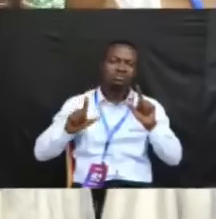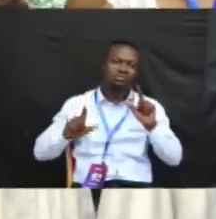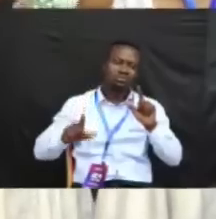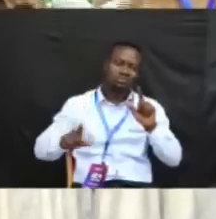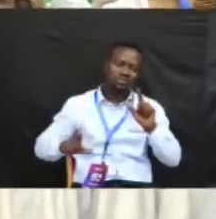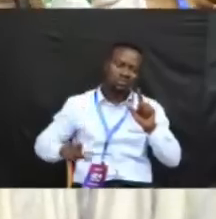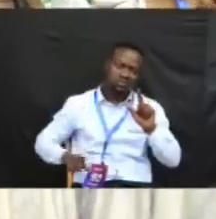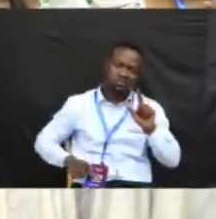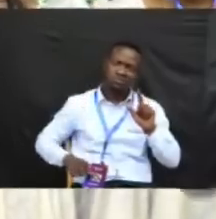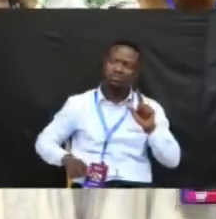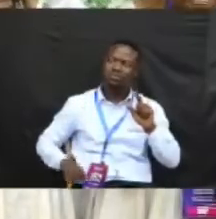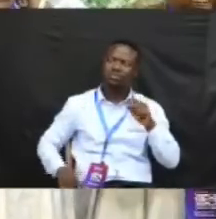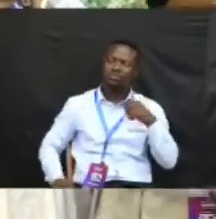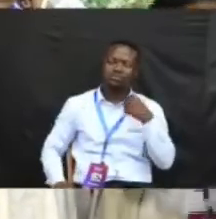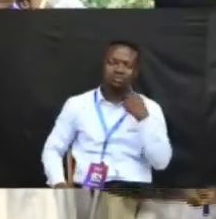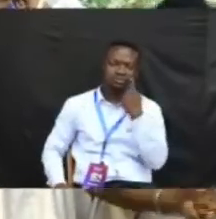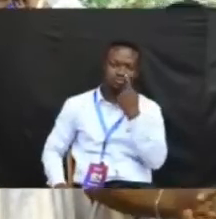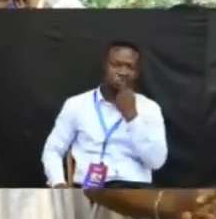Yeah.